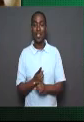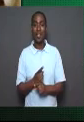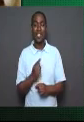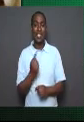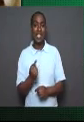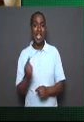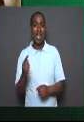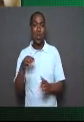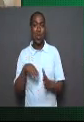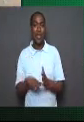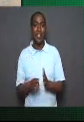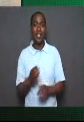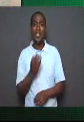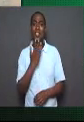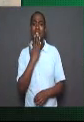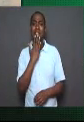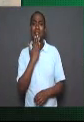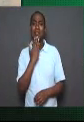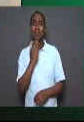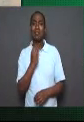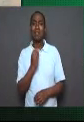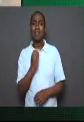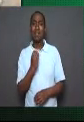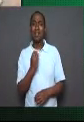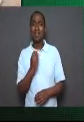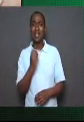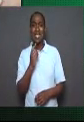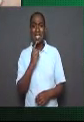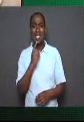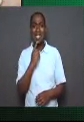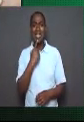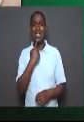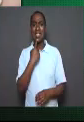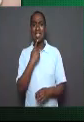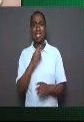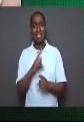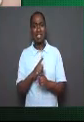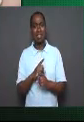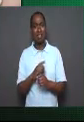sugar-rich diet, they produce a lot of acid waste.